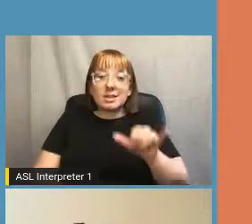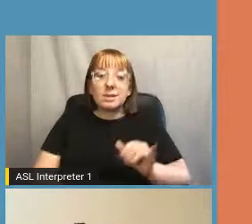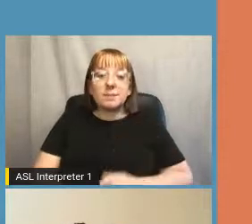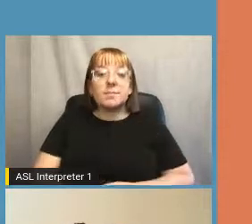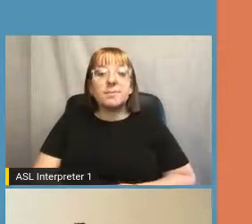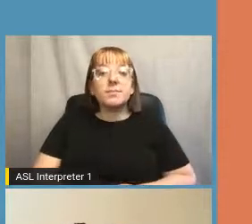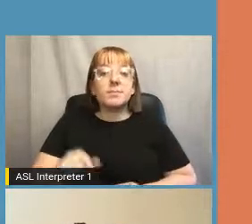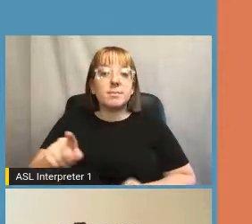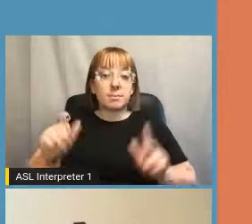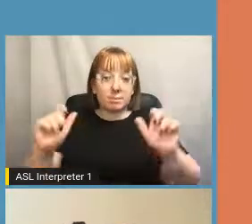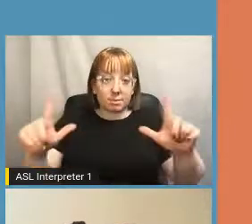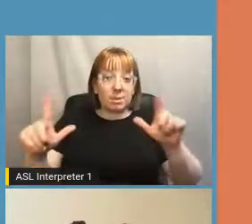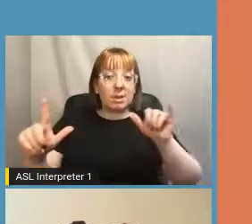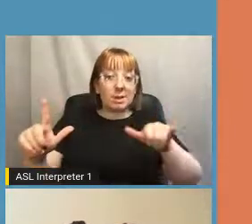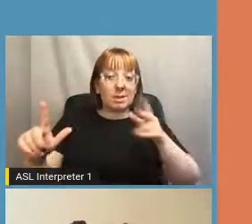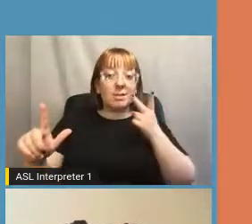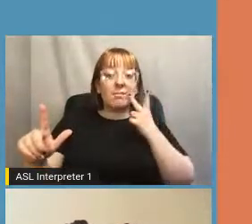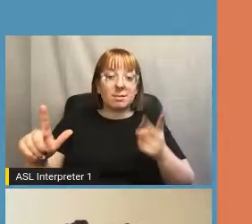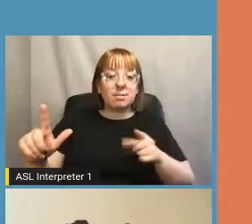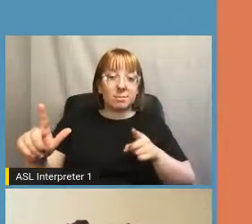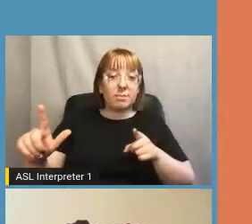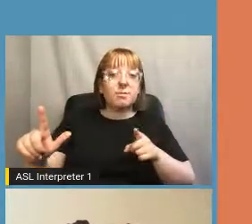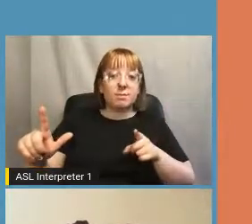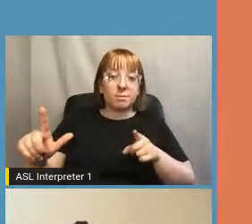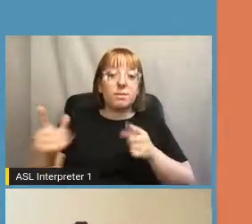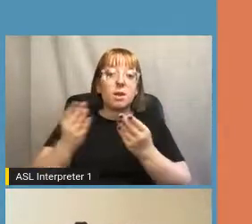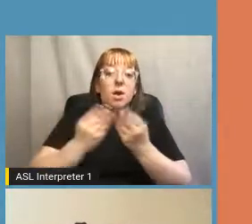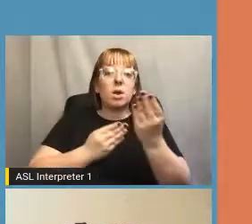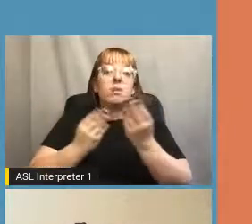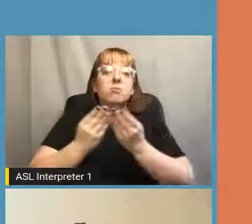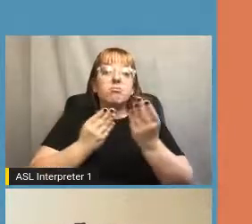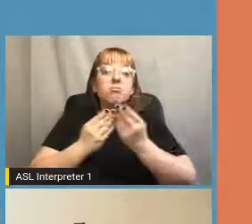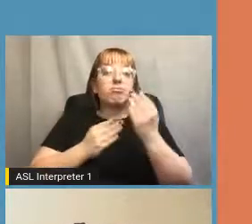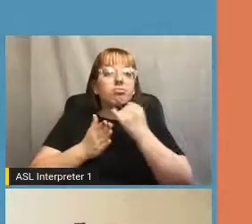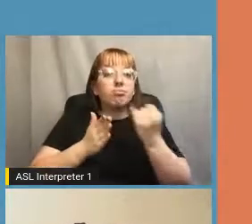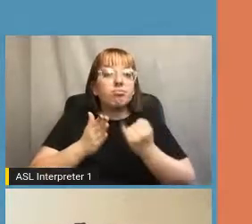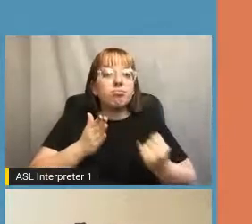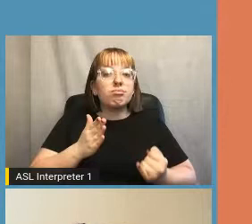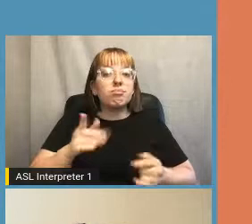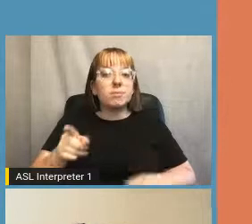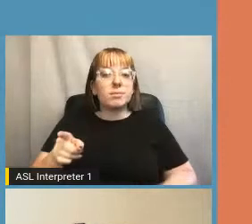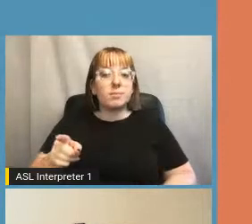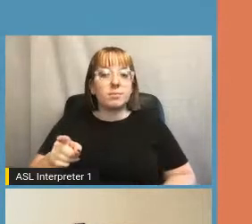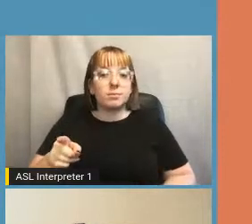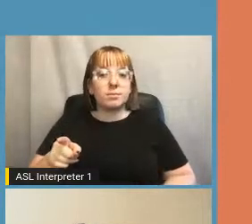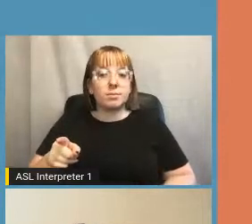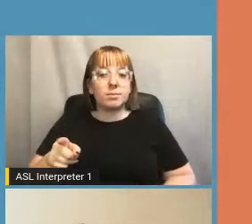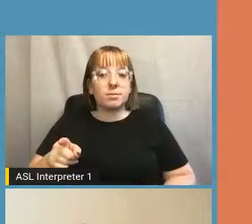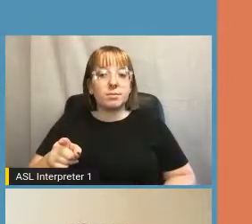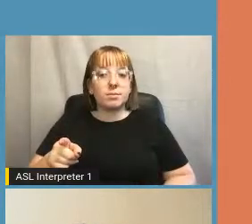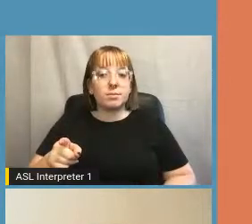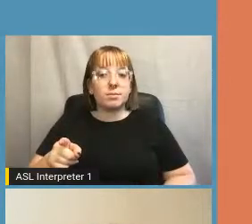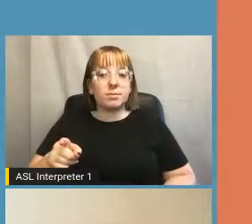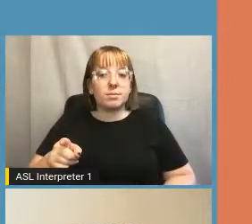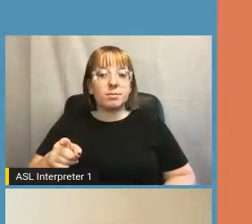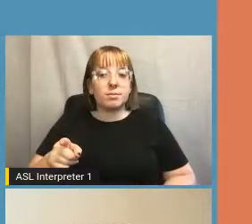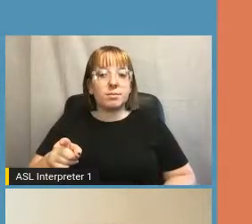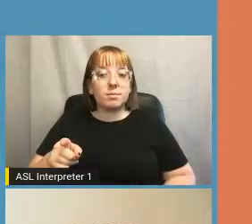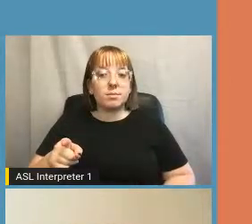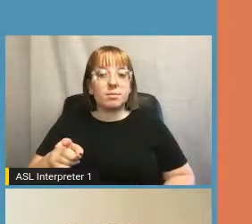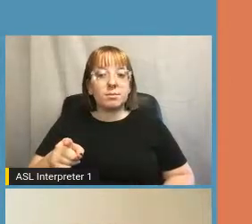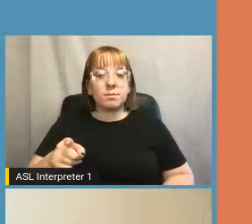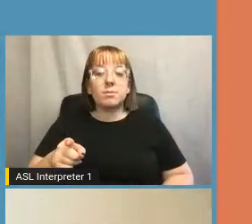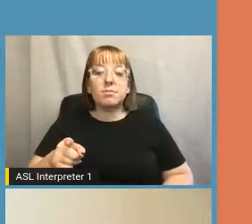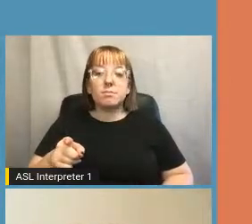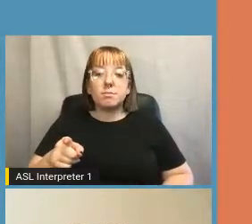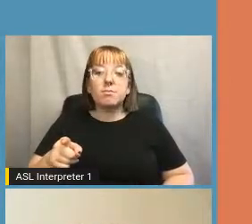a screen where you can see some artwork that's been submitted and you can see the medium and it kind of gives you a